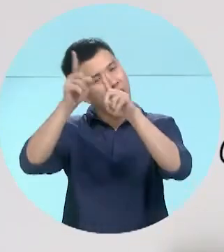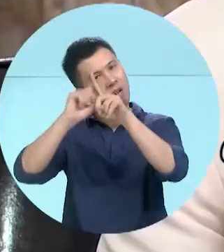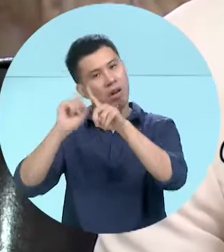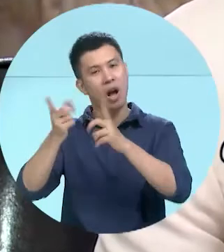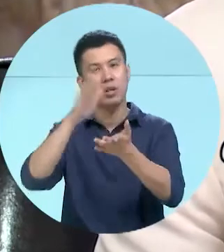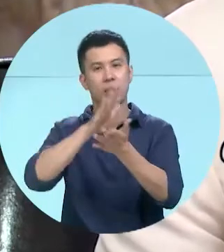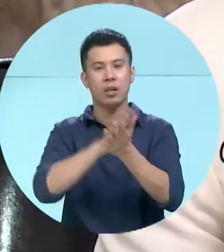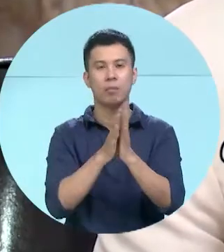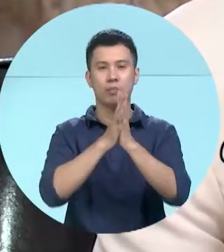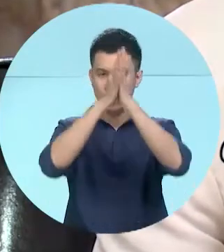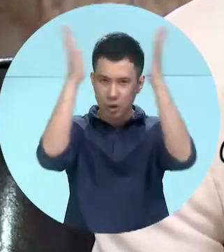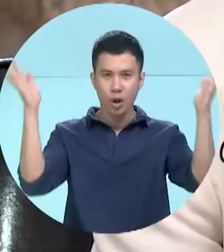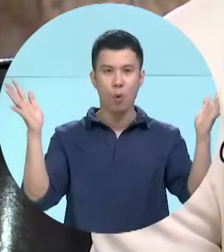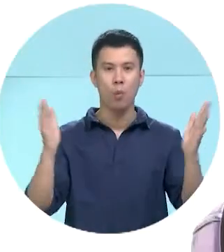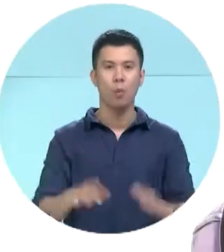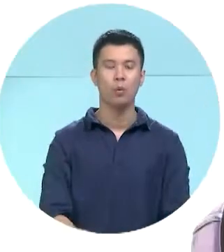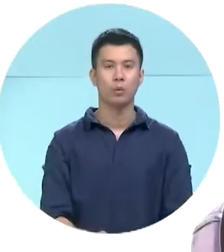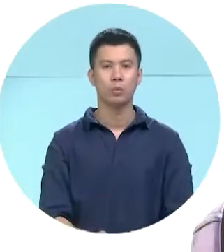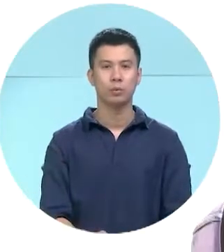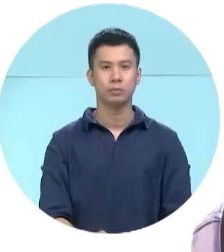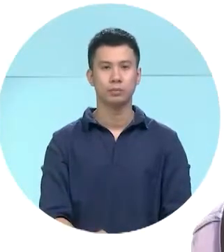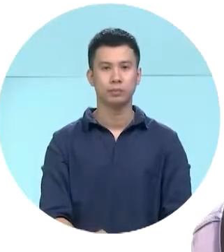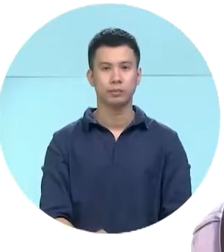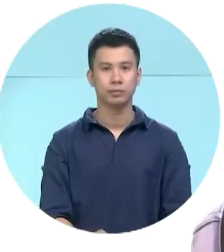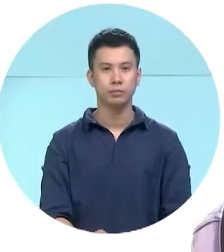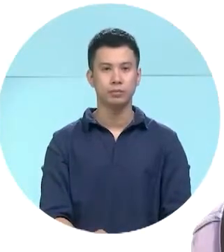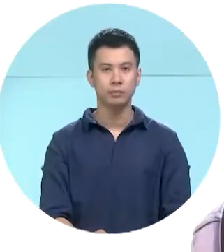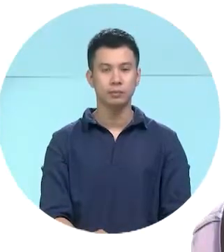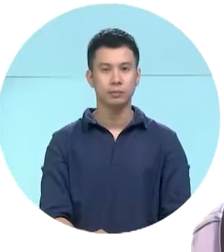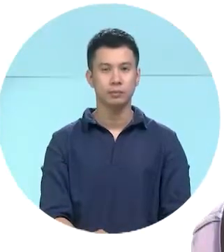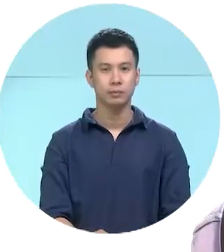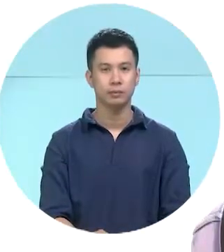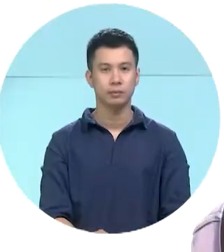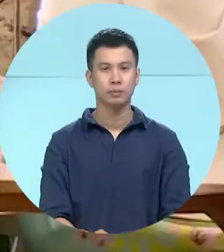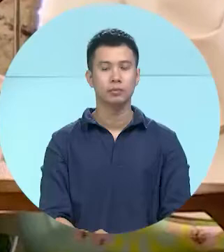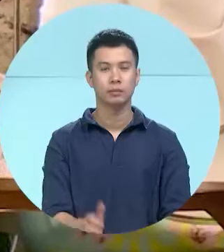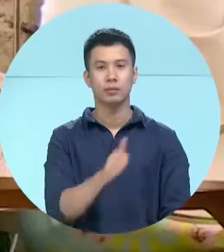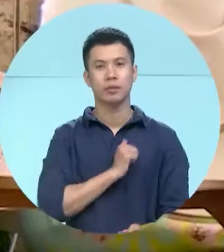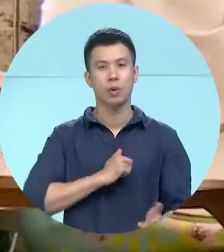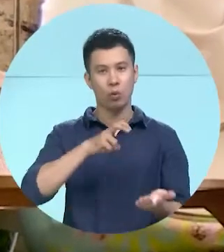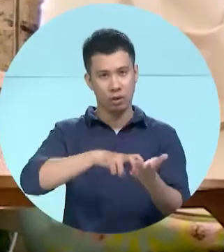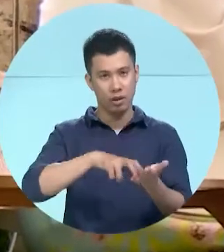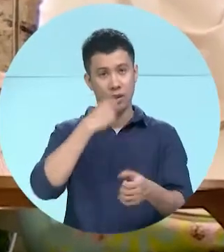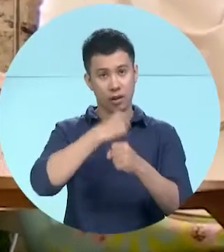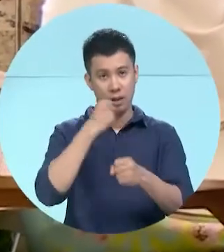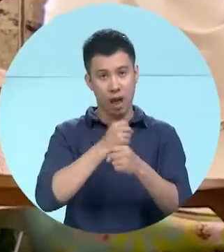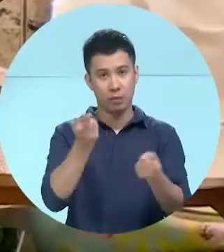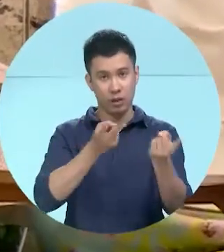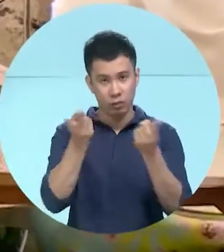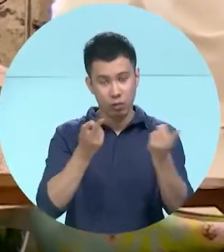other business where they end up working. People with disabilities can work in that industry. They can also work at